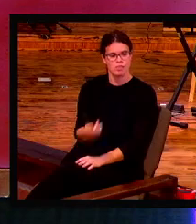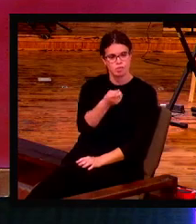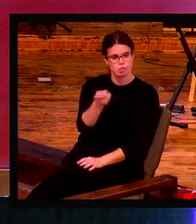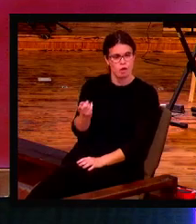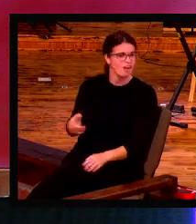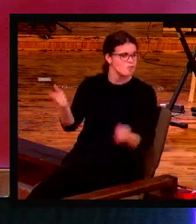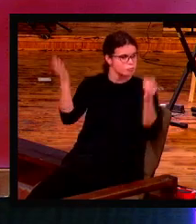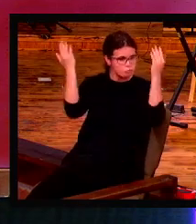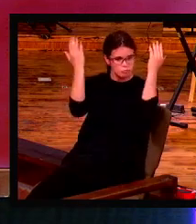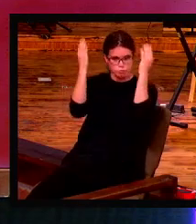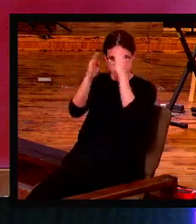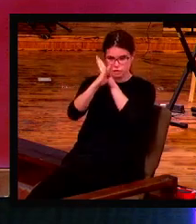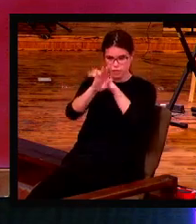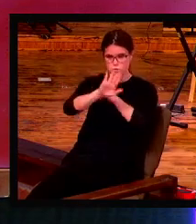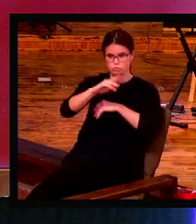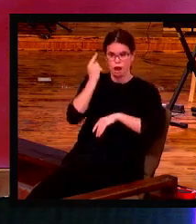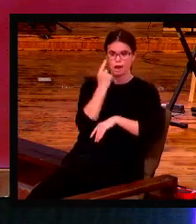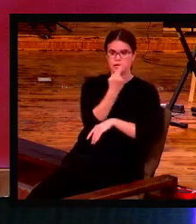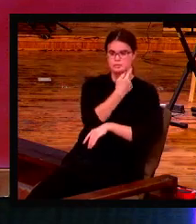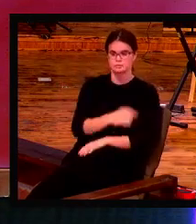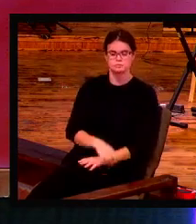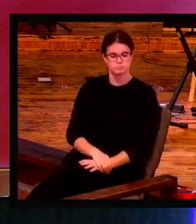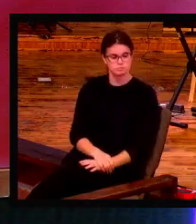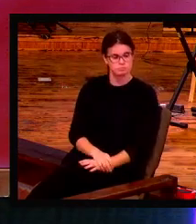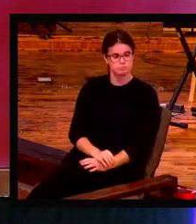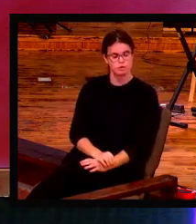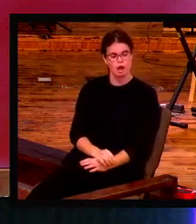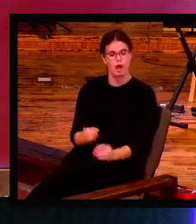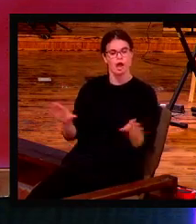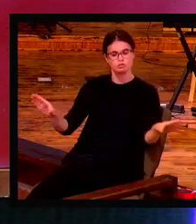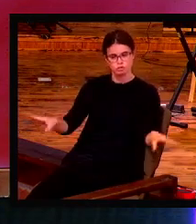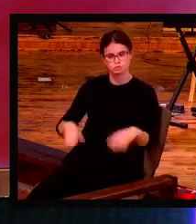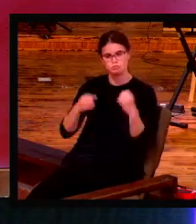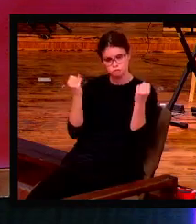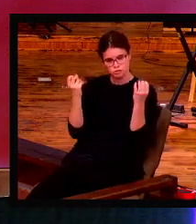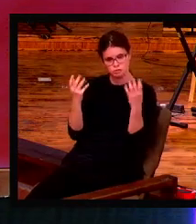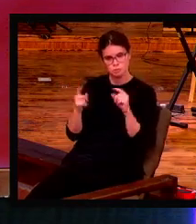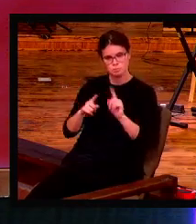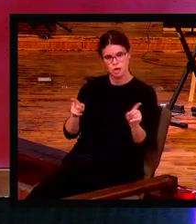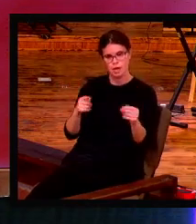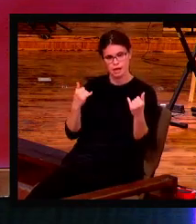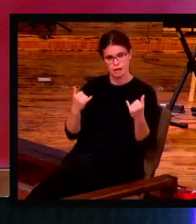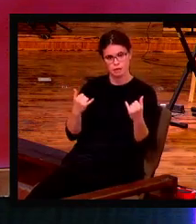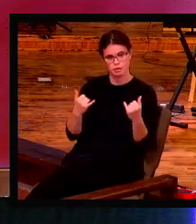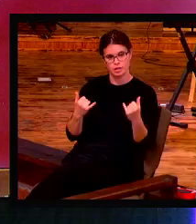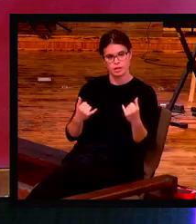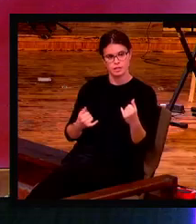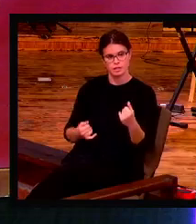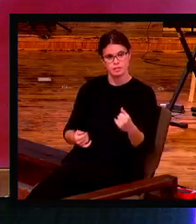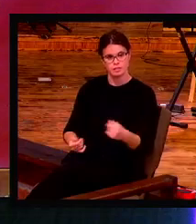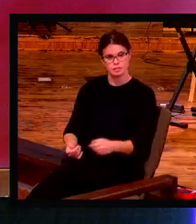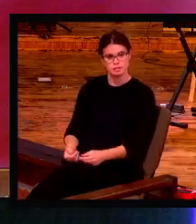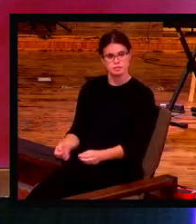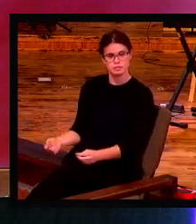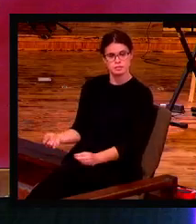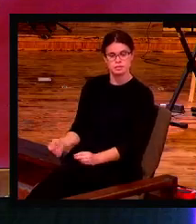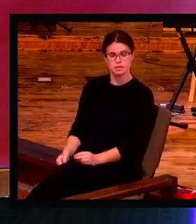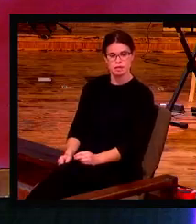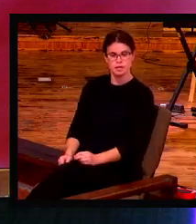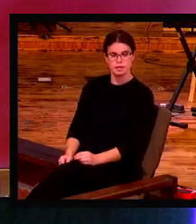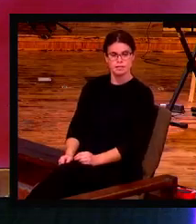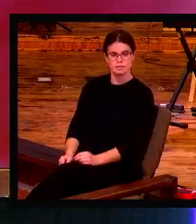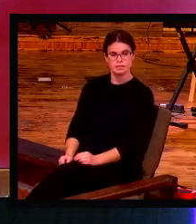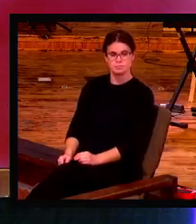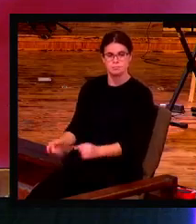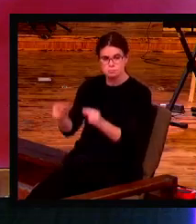Yeah, yes. It does a lot of things, but in this context, it's going to block out the thing that's preventing you from being able to see